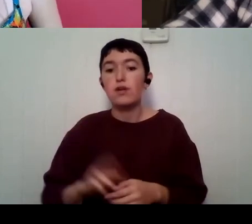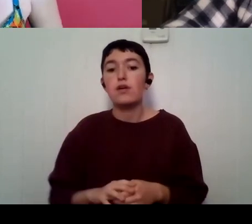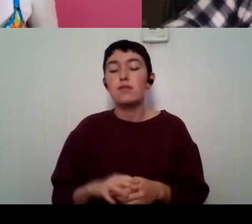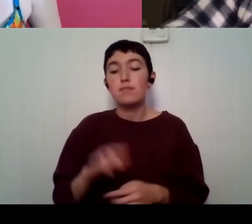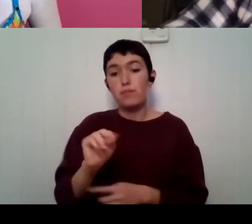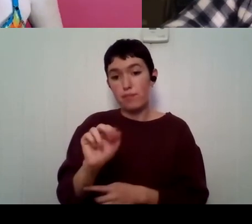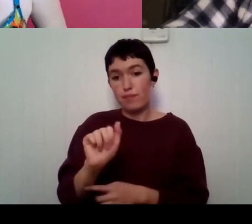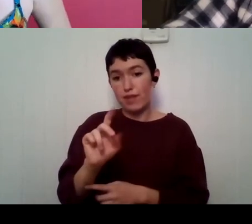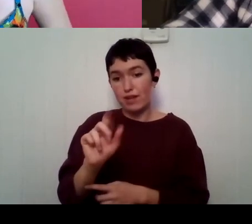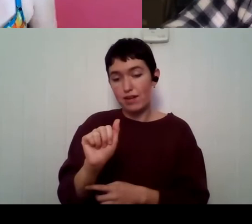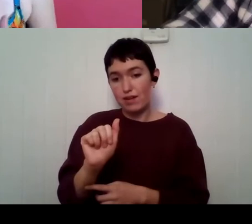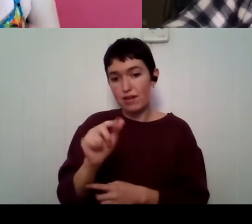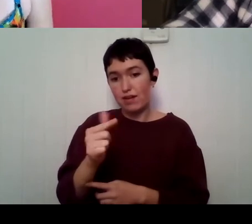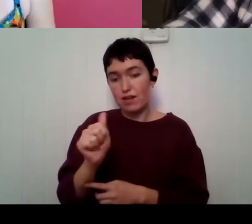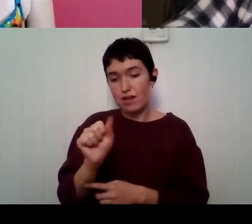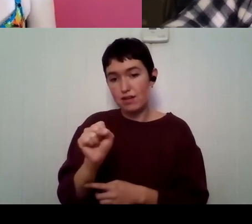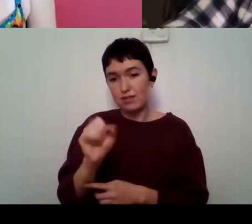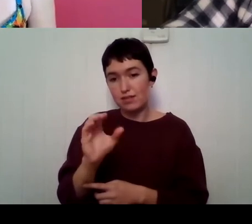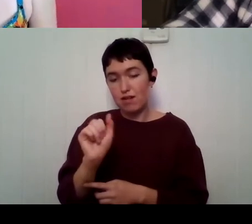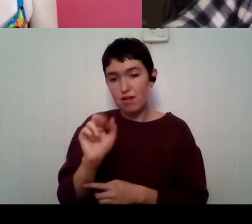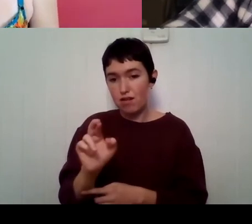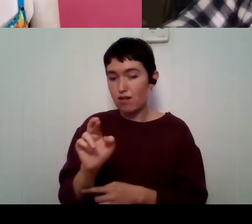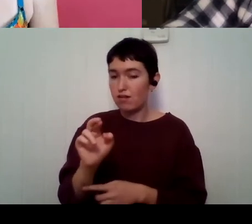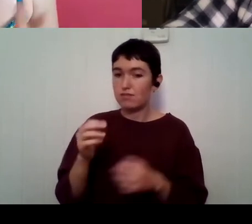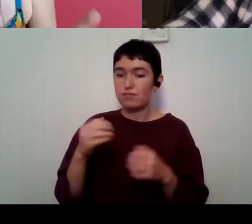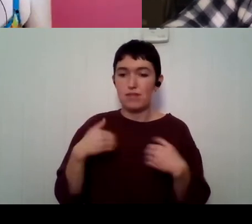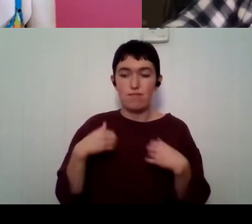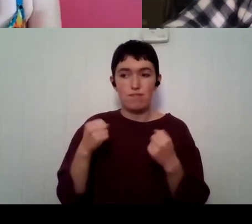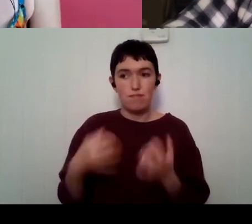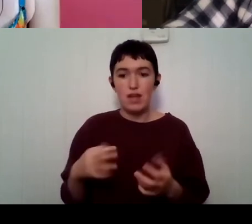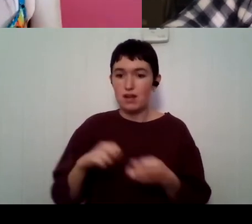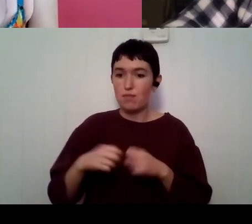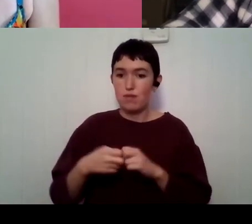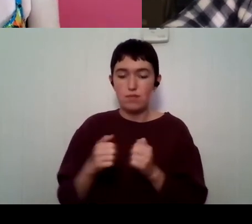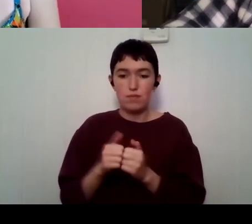with deforestation as well. Human encroachment or human just